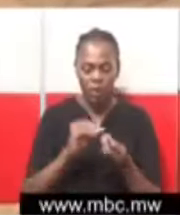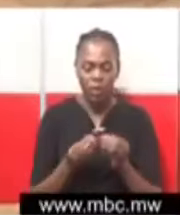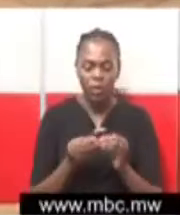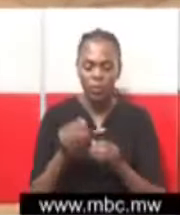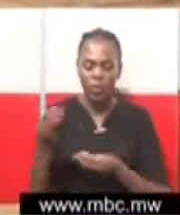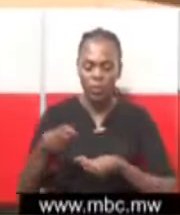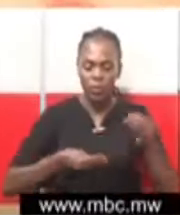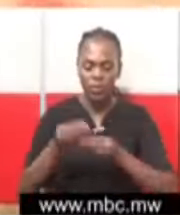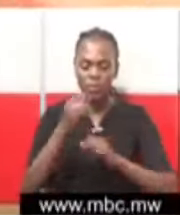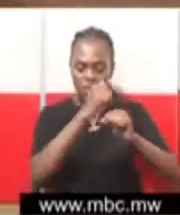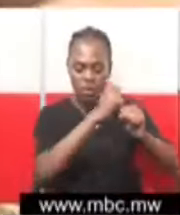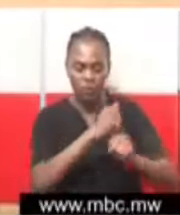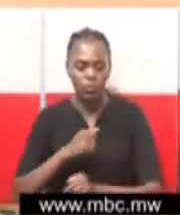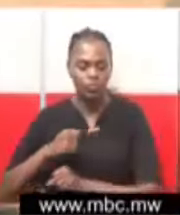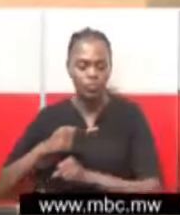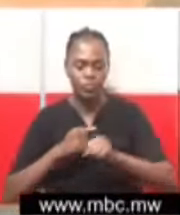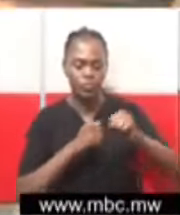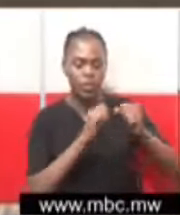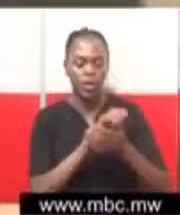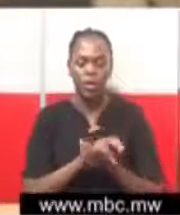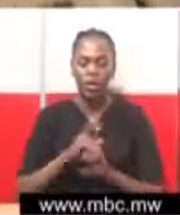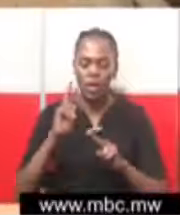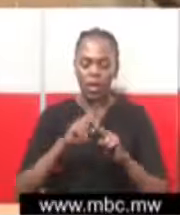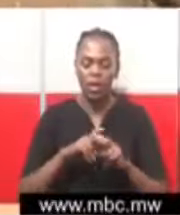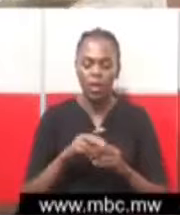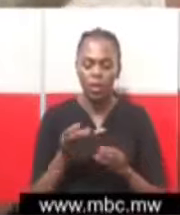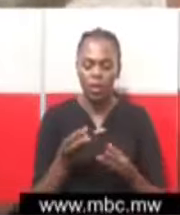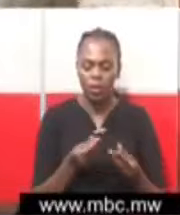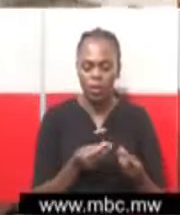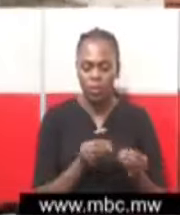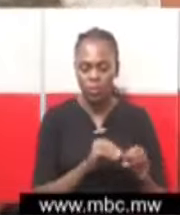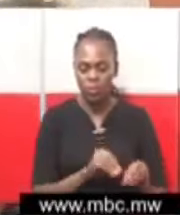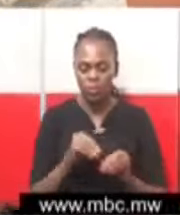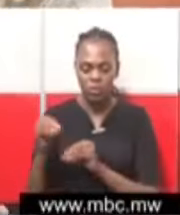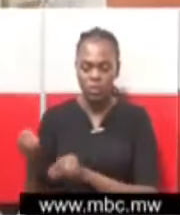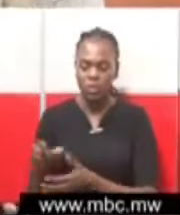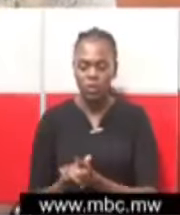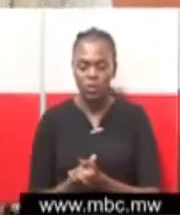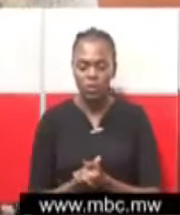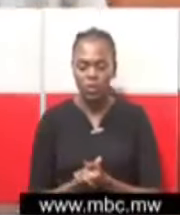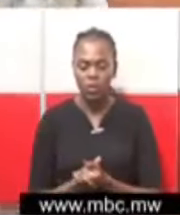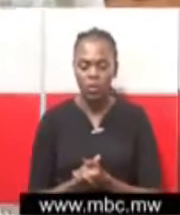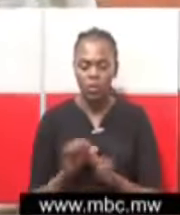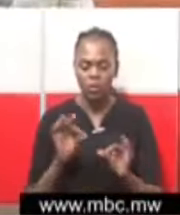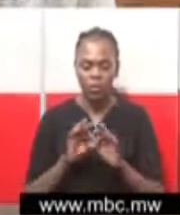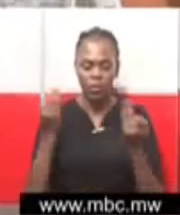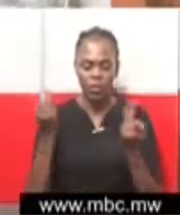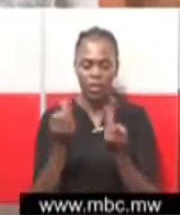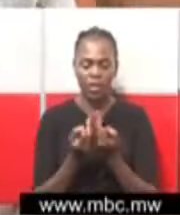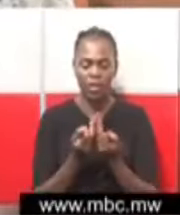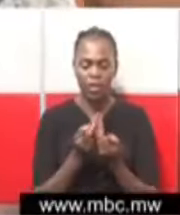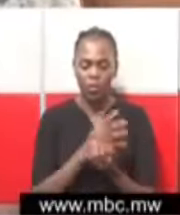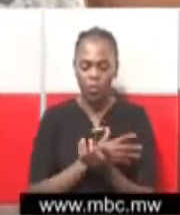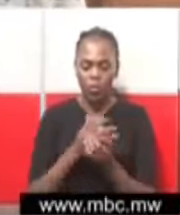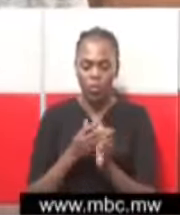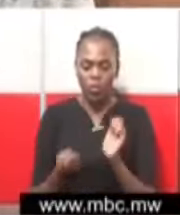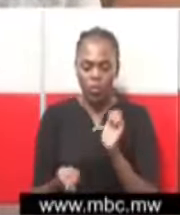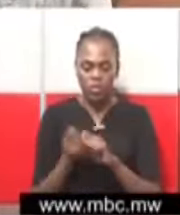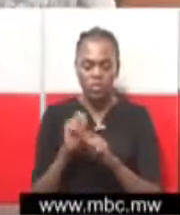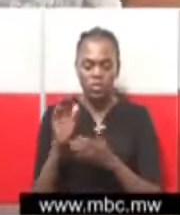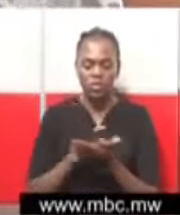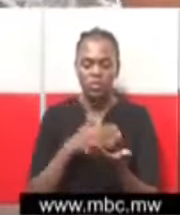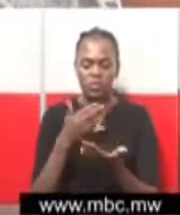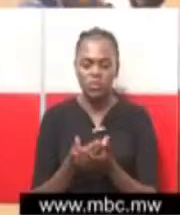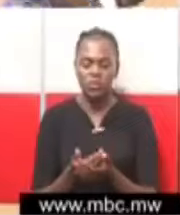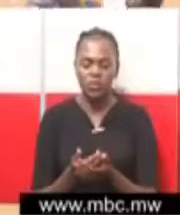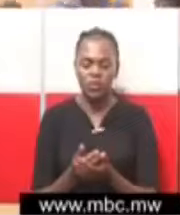years he has been a beneficiary of social cash transfers. He says his family's living condition has improved following increased